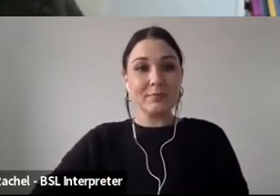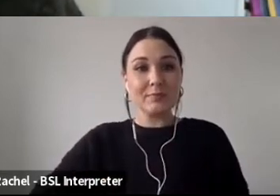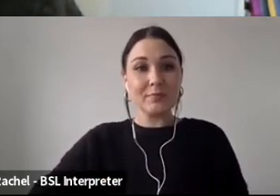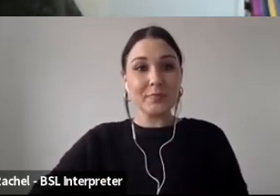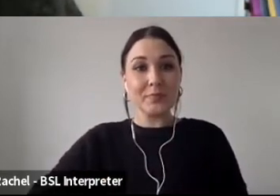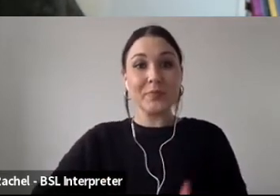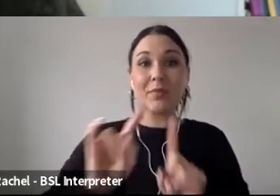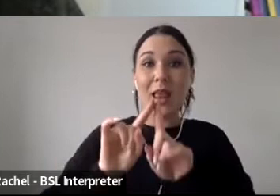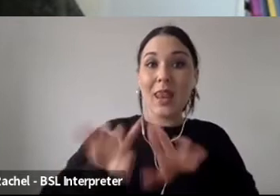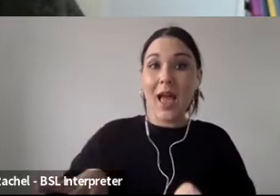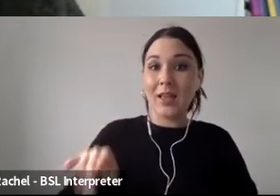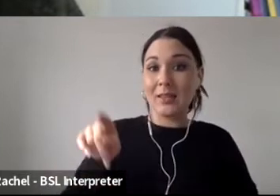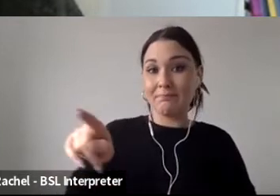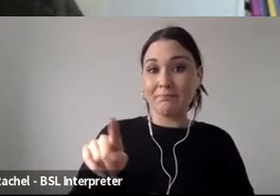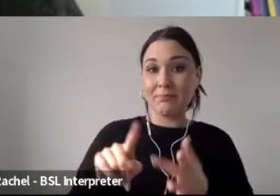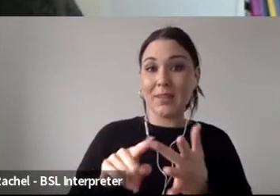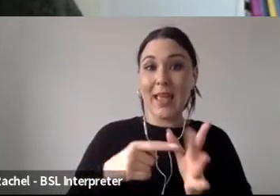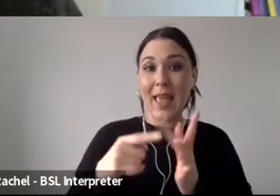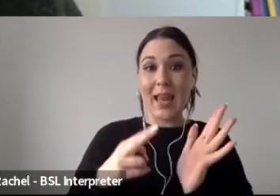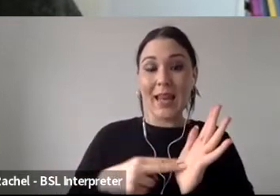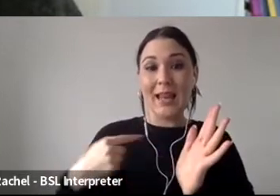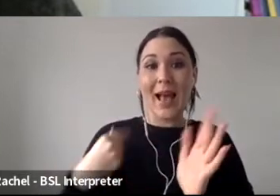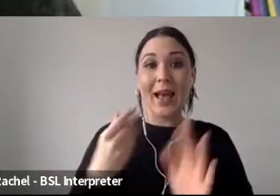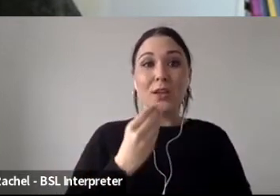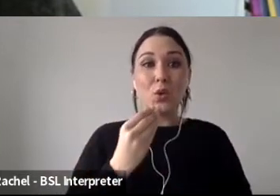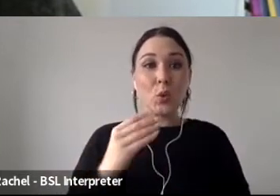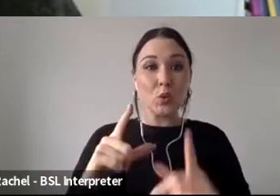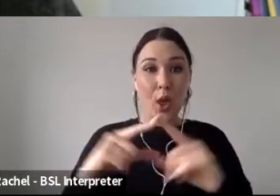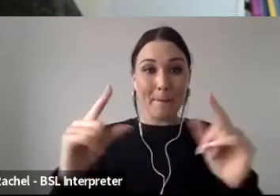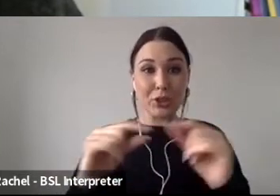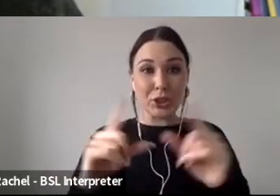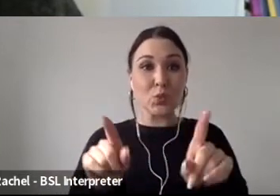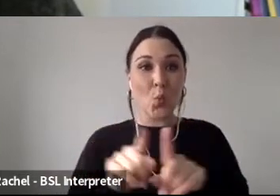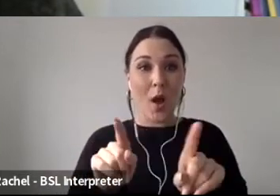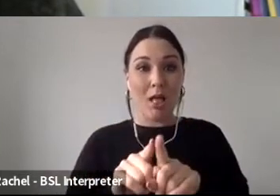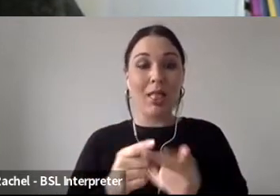Like Ian, I use closed captions if they're available.